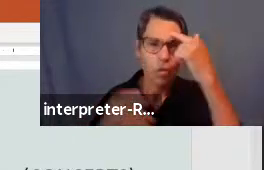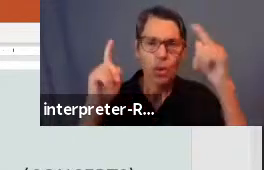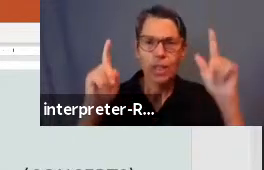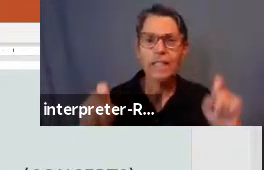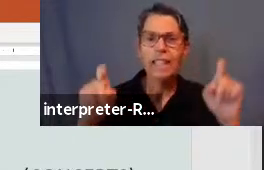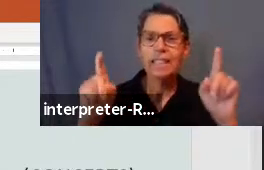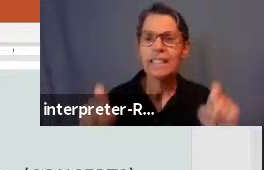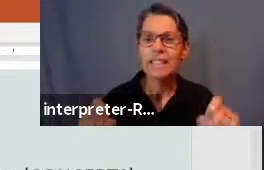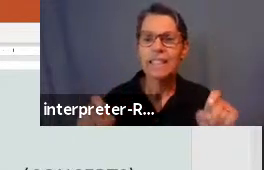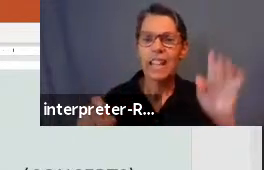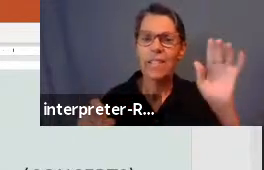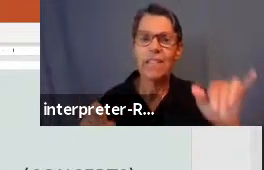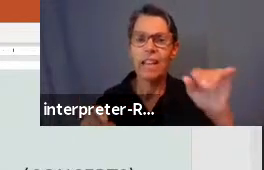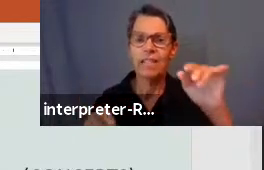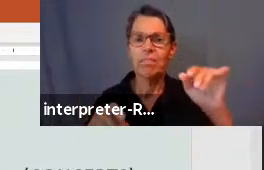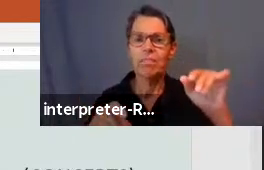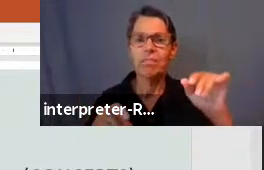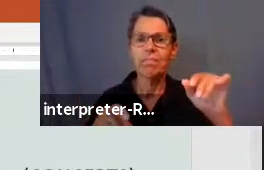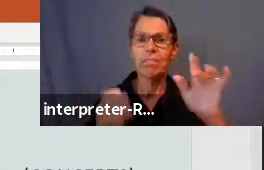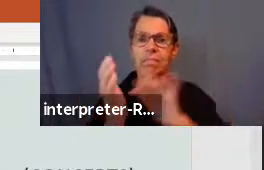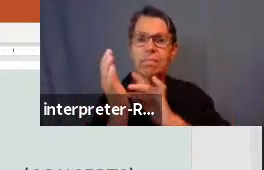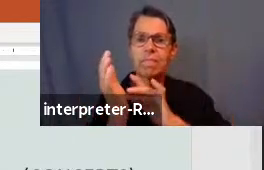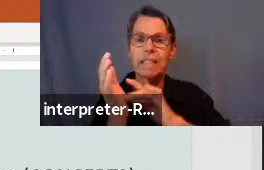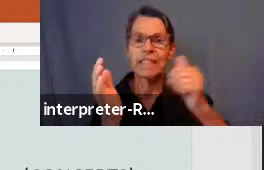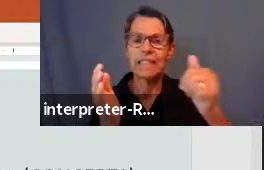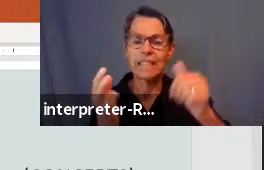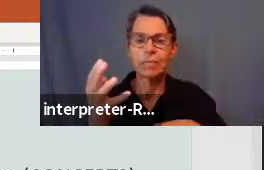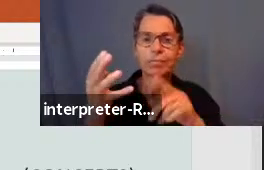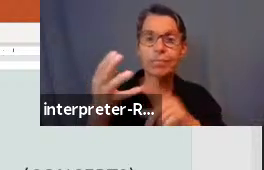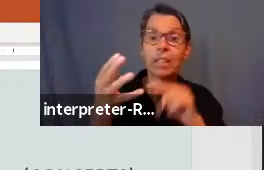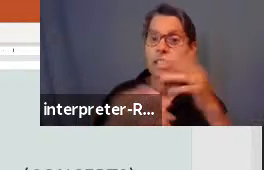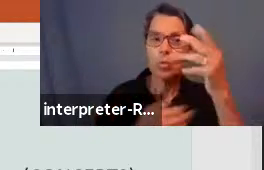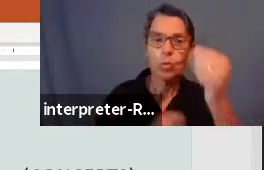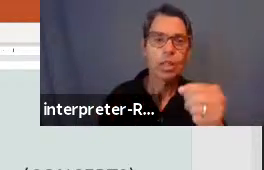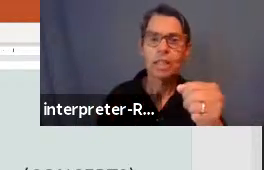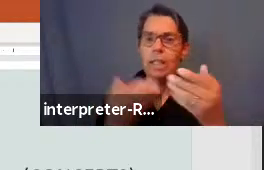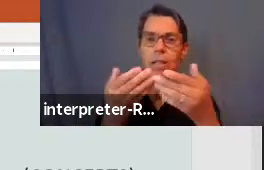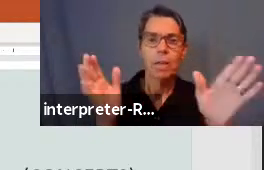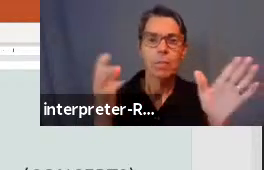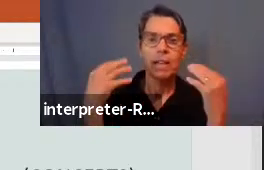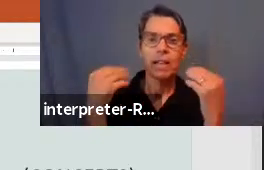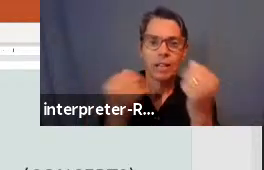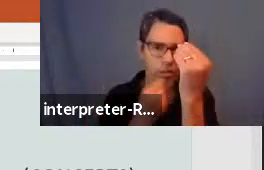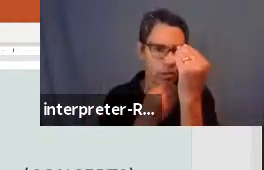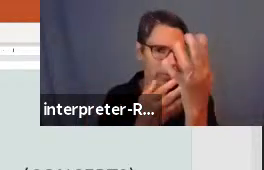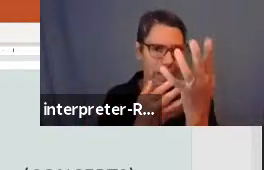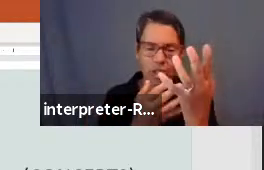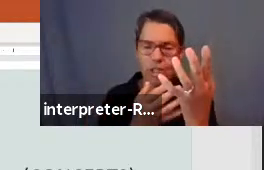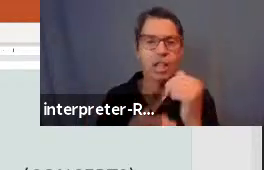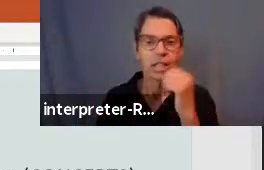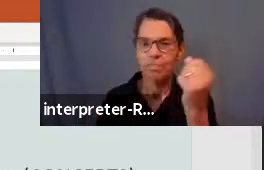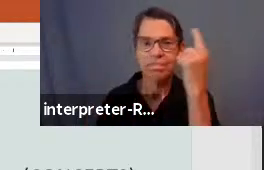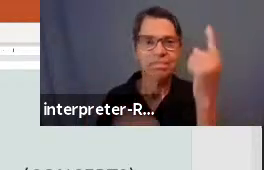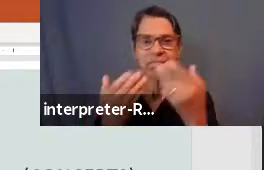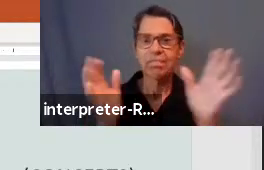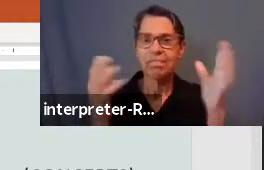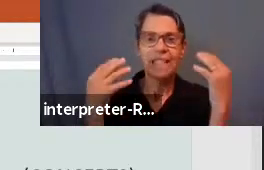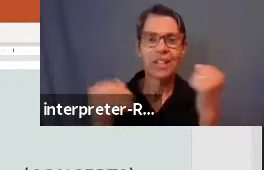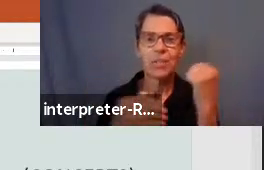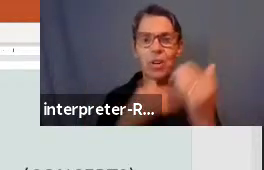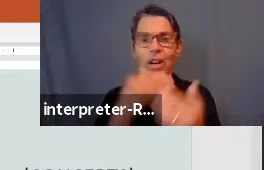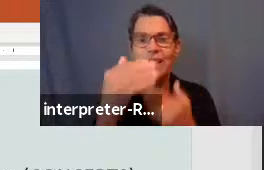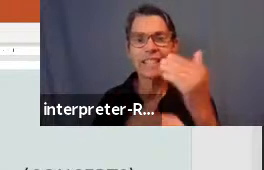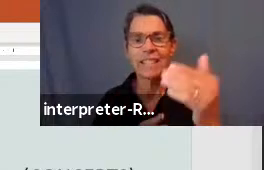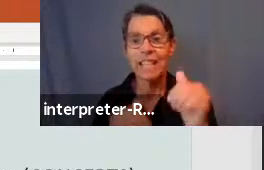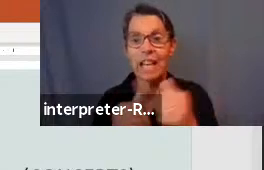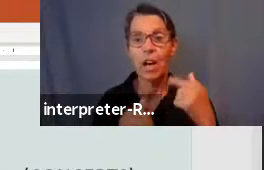testing of the vaccine itself, not trusting the public health information, not understanding, the public health process of how we present